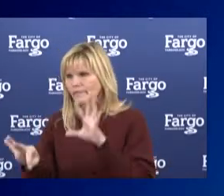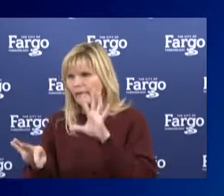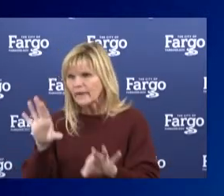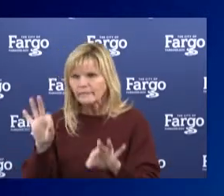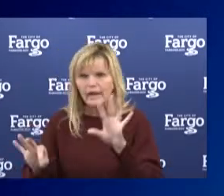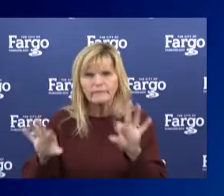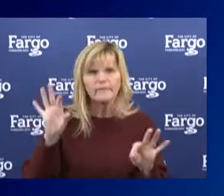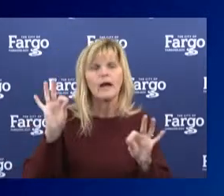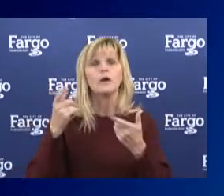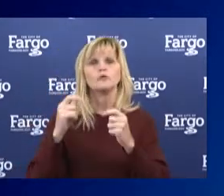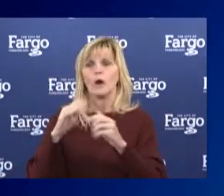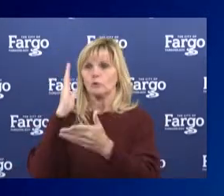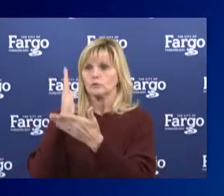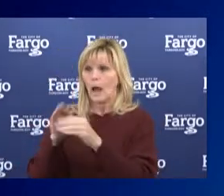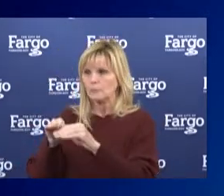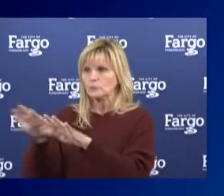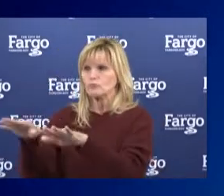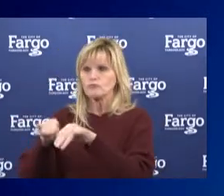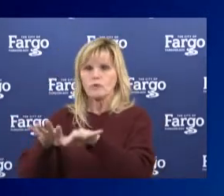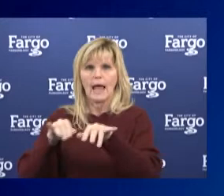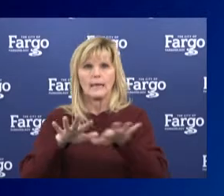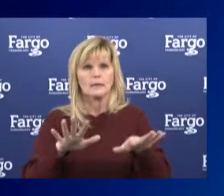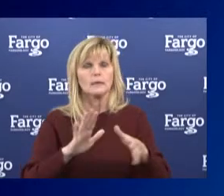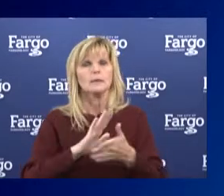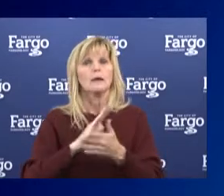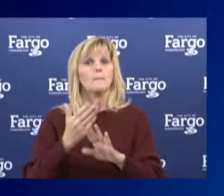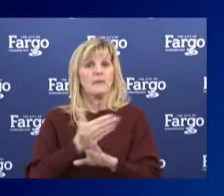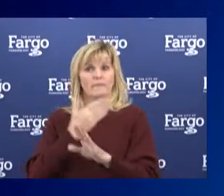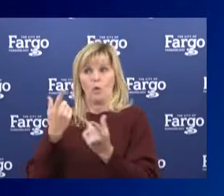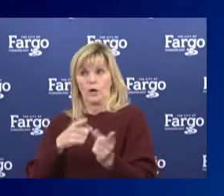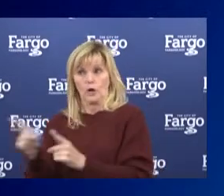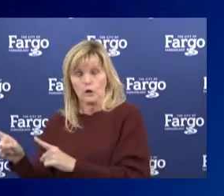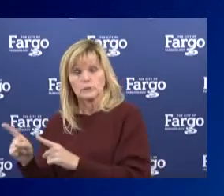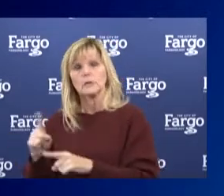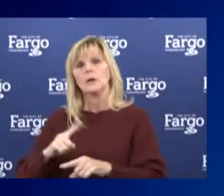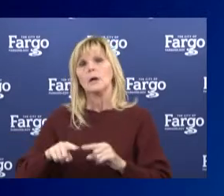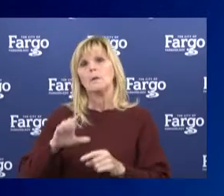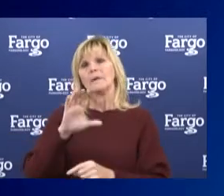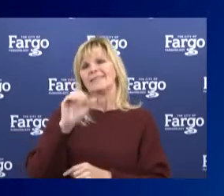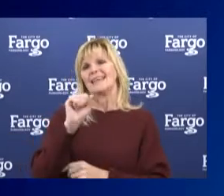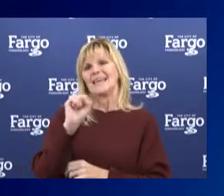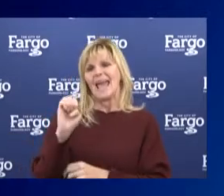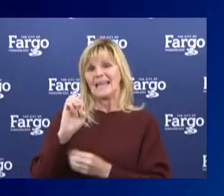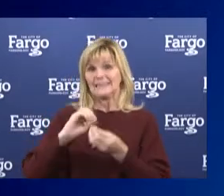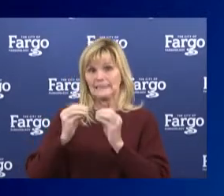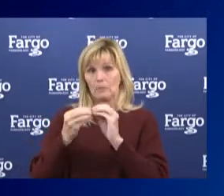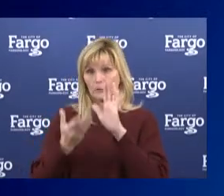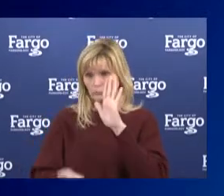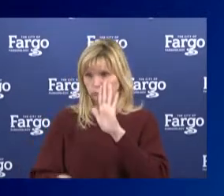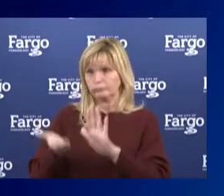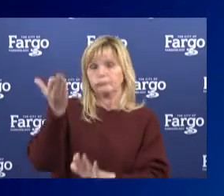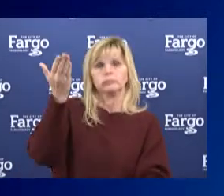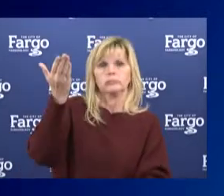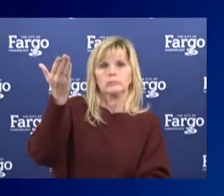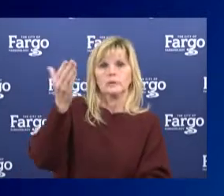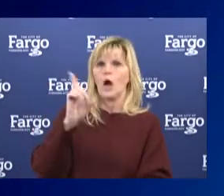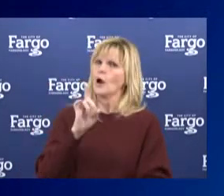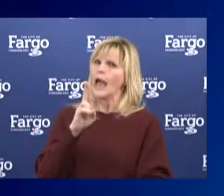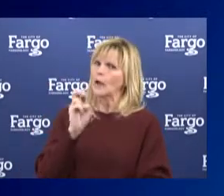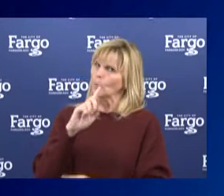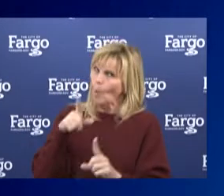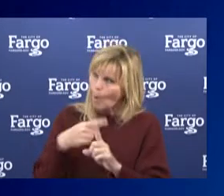and stop any spread before it occurs. But the case surges that we're seeing recently are not due to